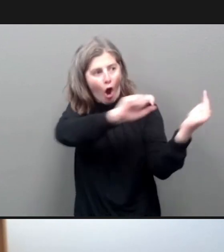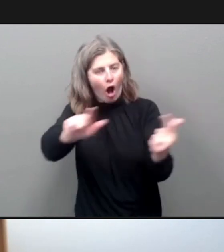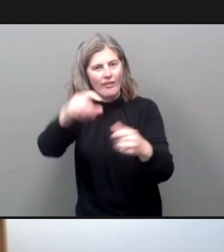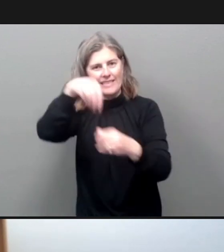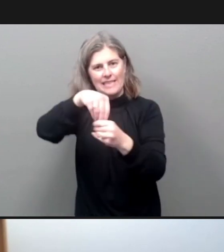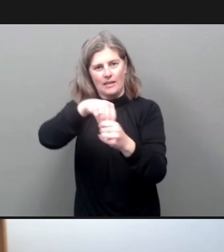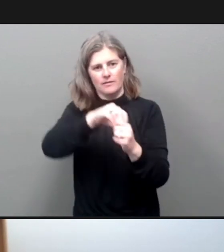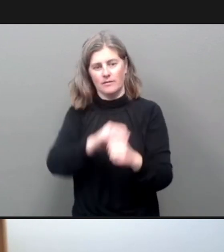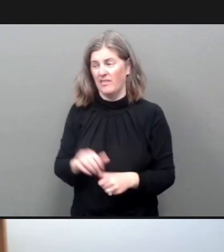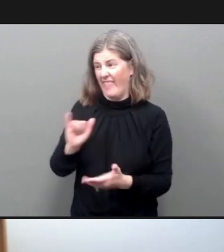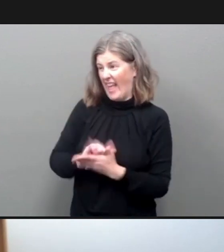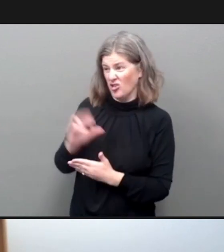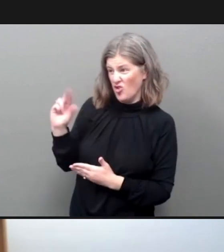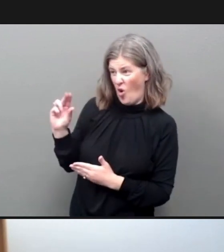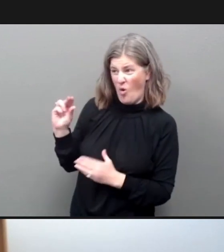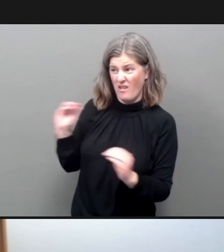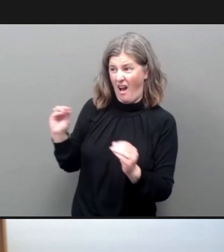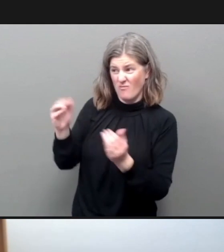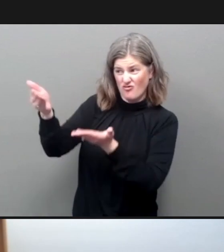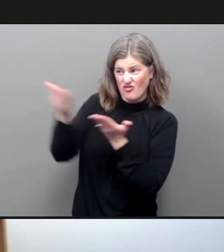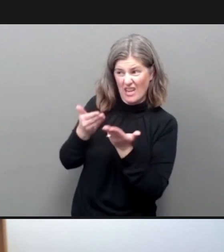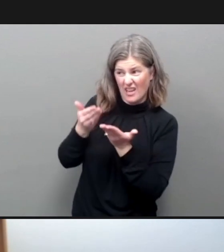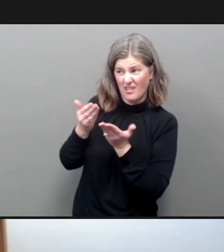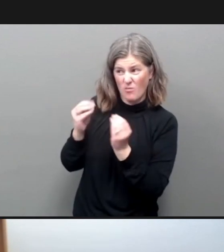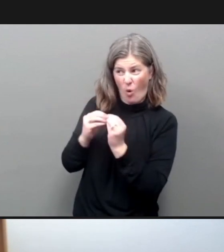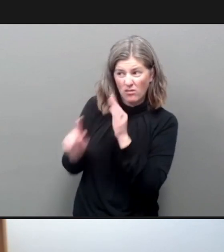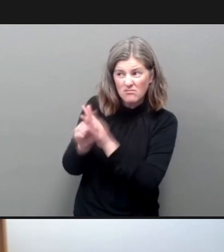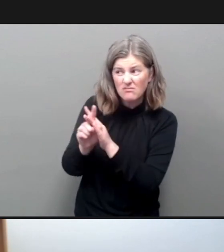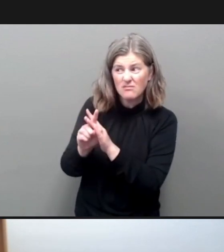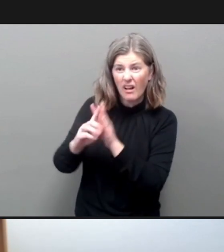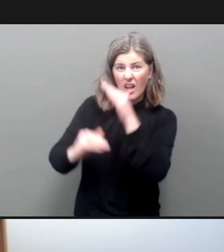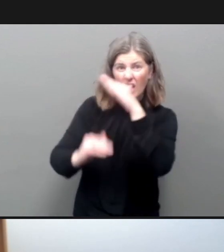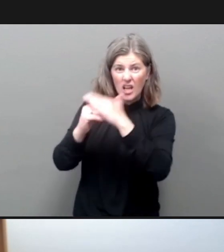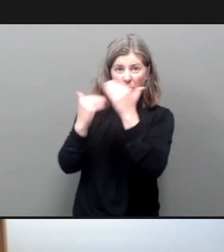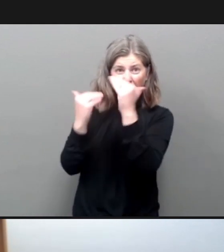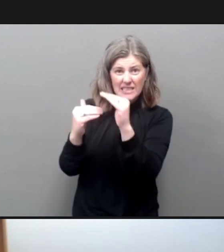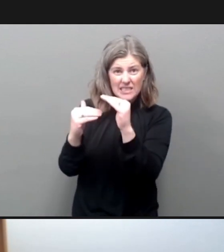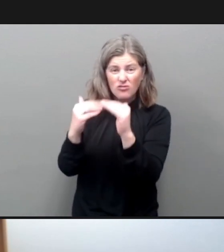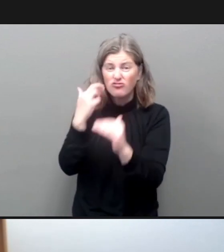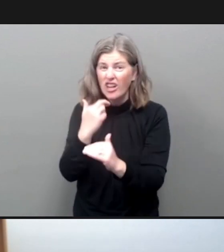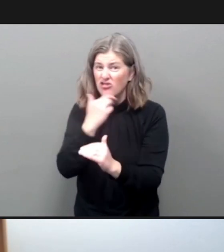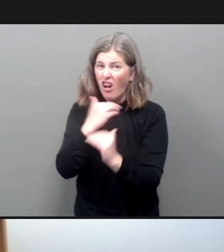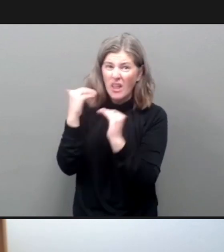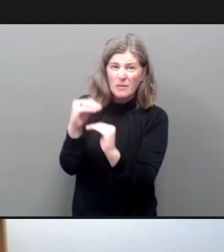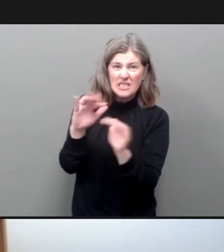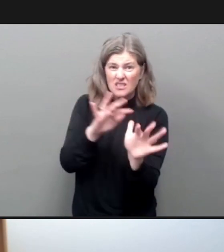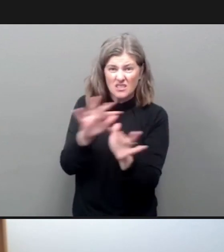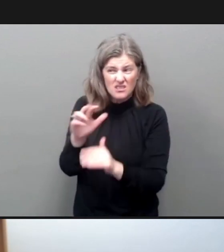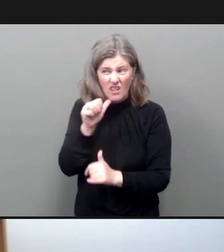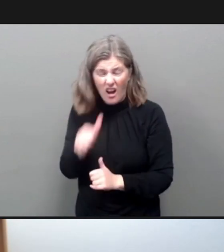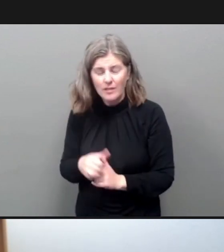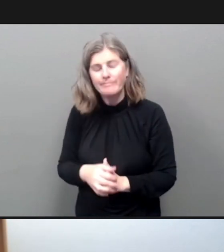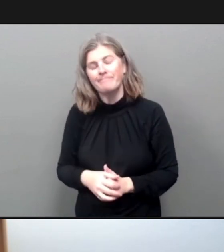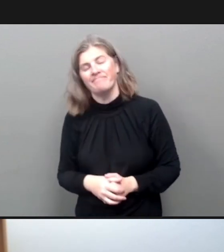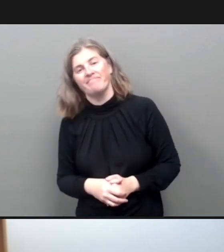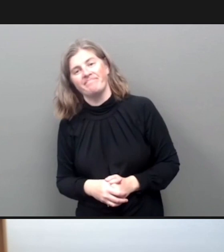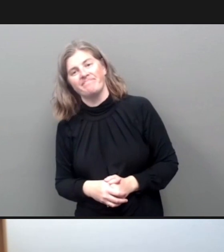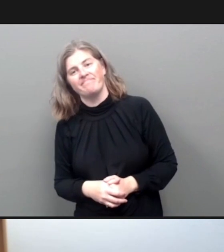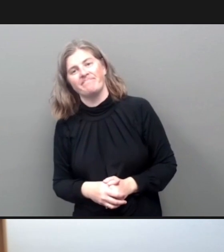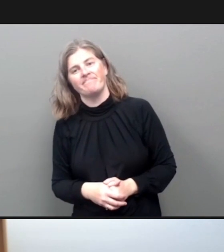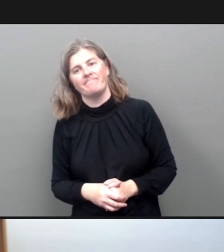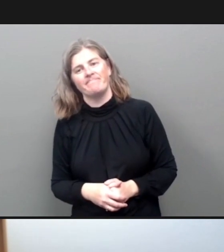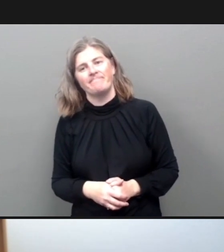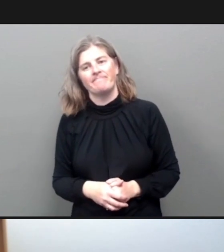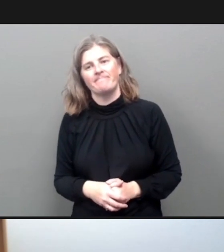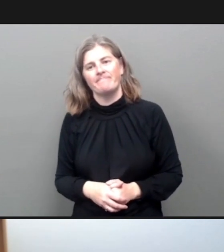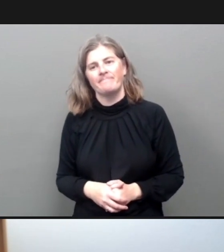So that's a no, we're not bringing back capacity limits, probably. Well, I'm not